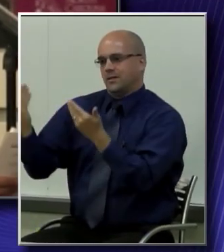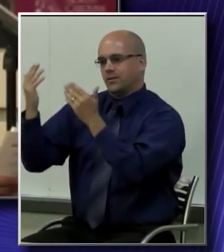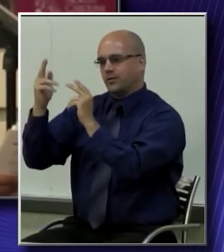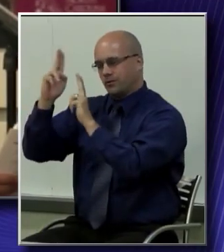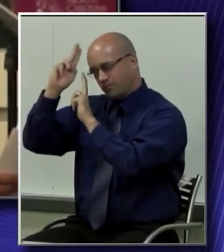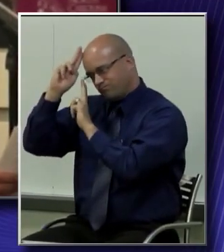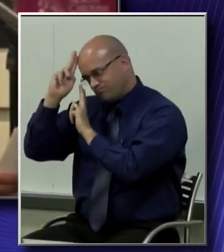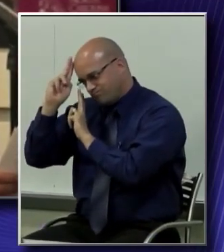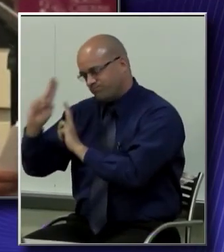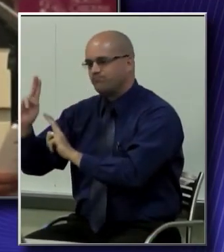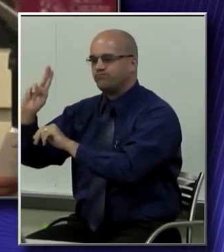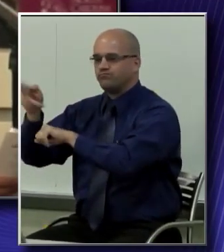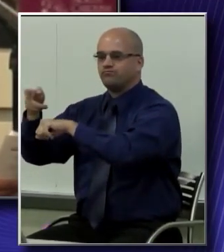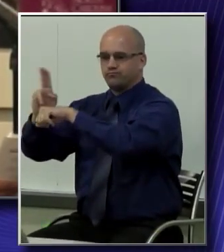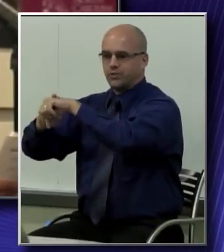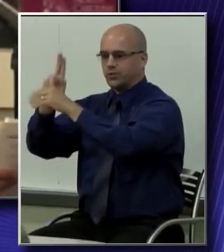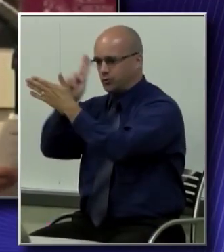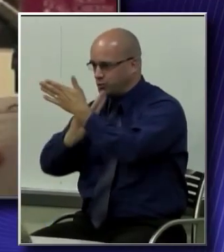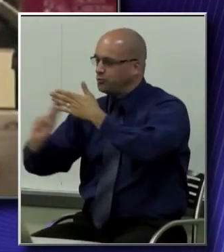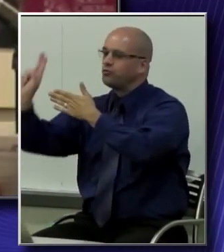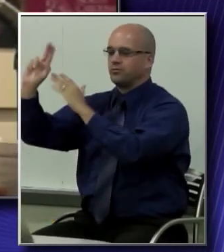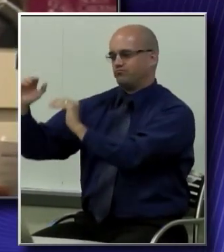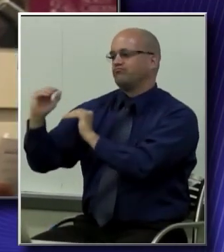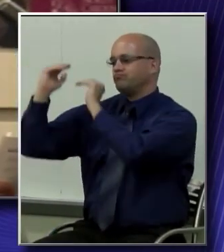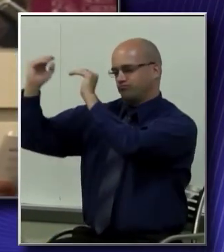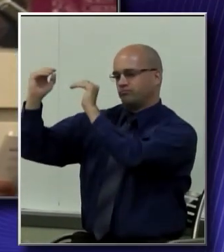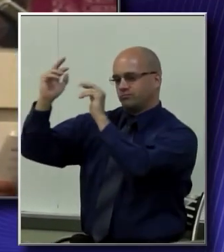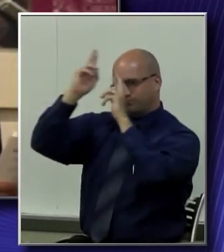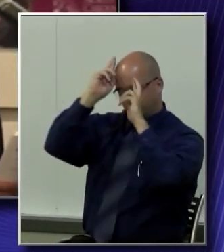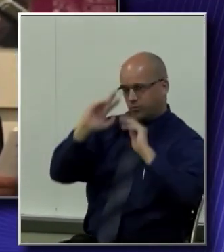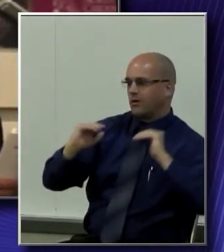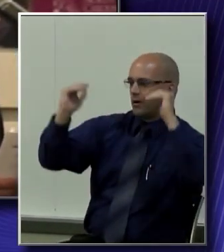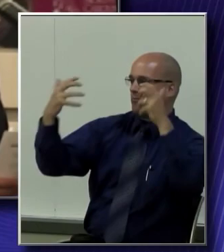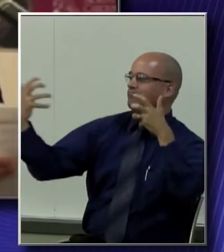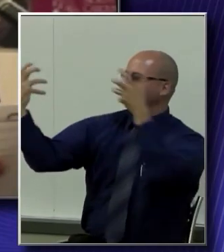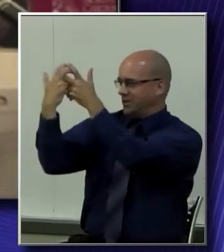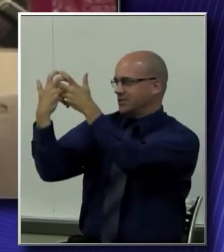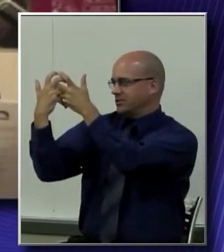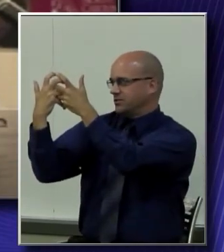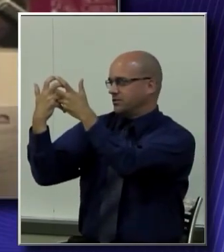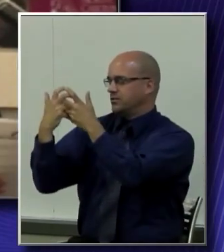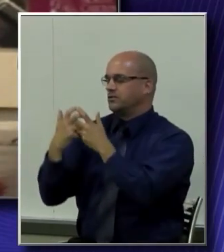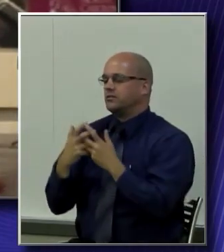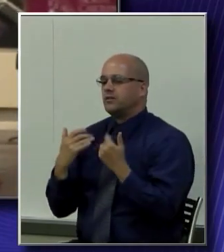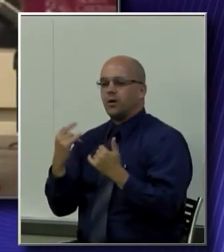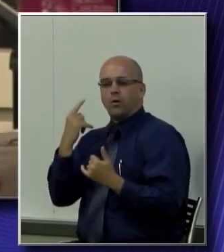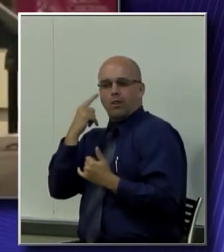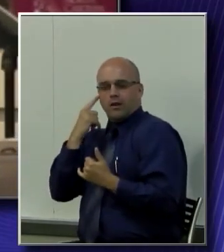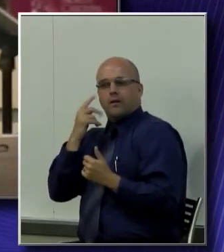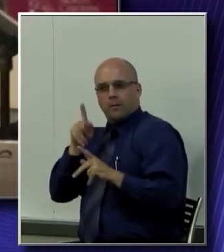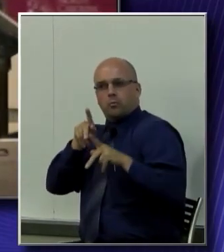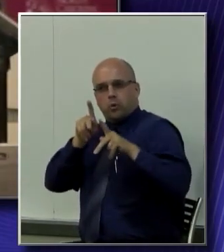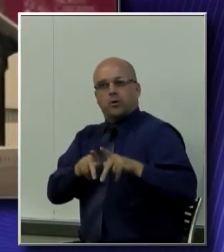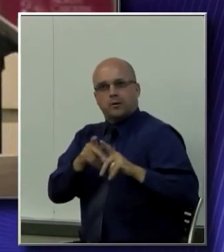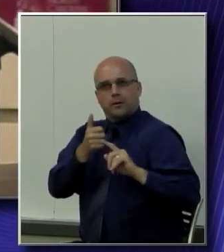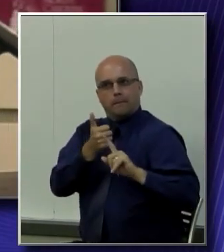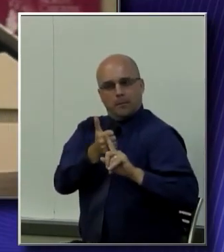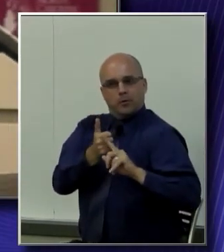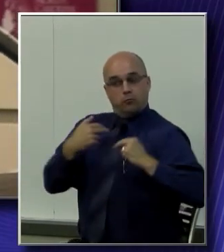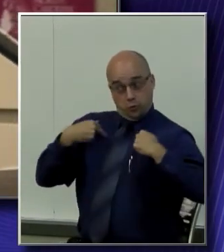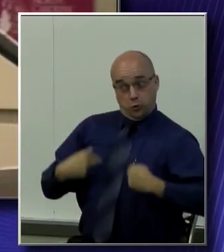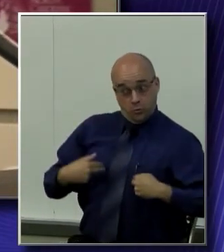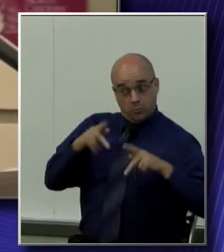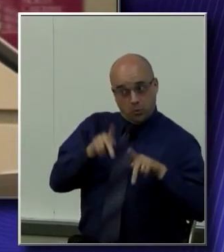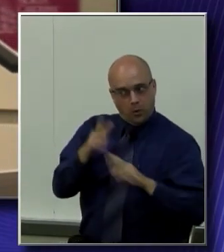system. And in thinking about this person, hopefully it's a human person, and I was thinking about who this